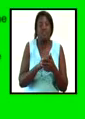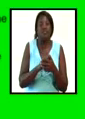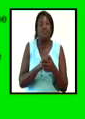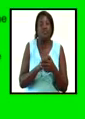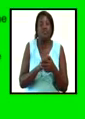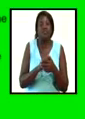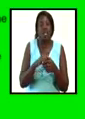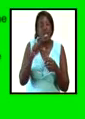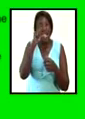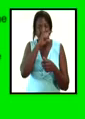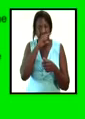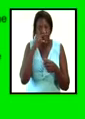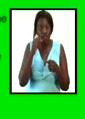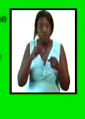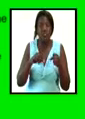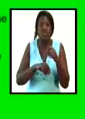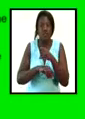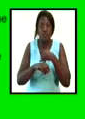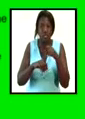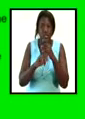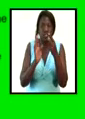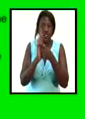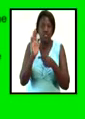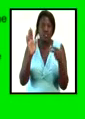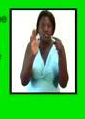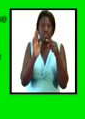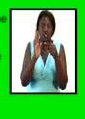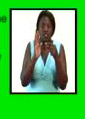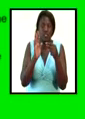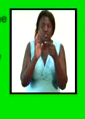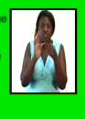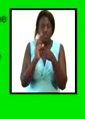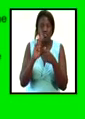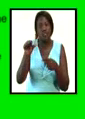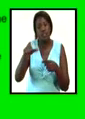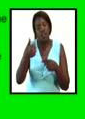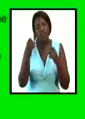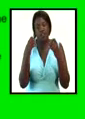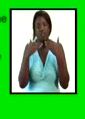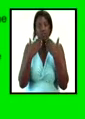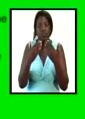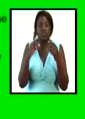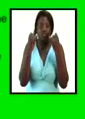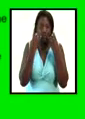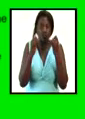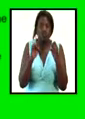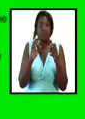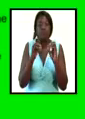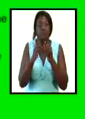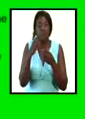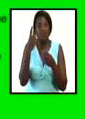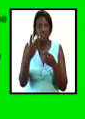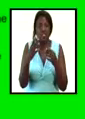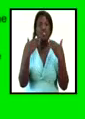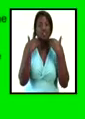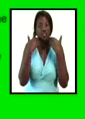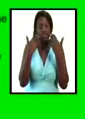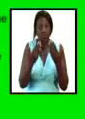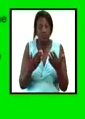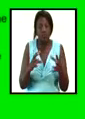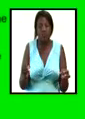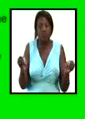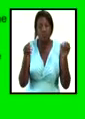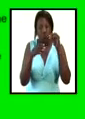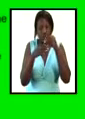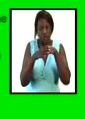names, places, dates, and other relevant information. Rule 2. It is important to interpret and follow the